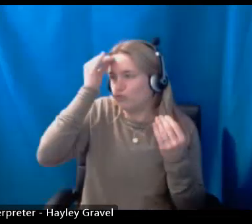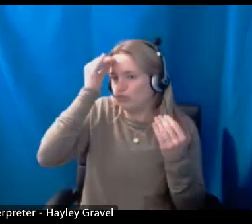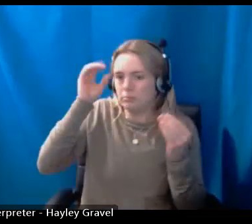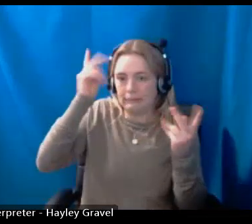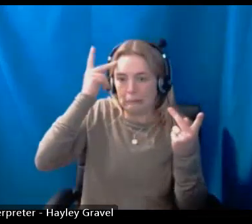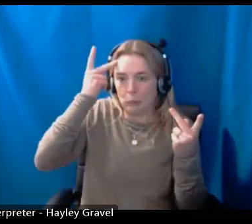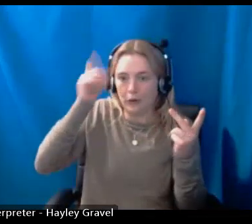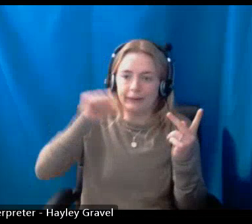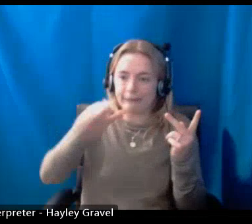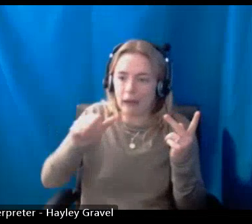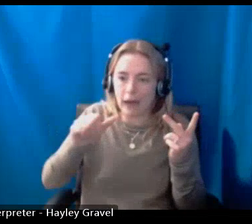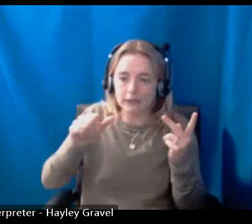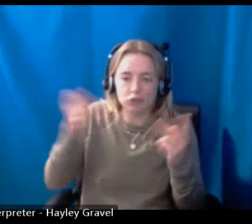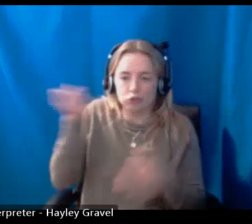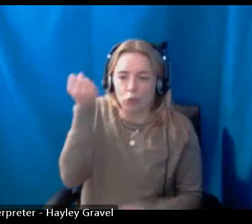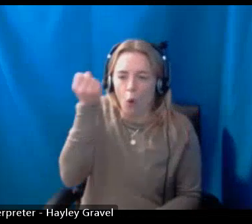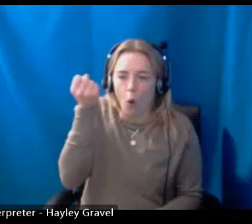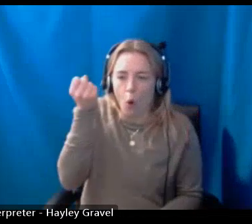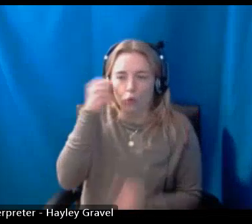you. Sure.